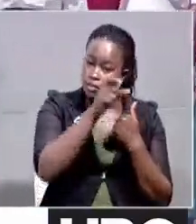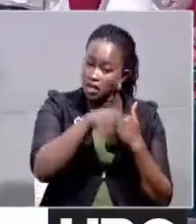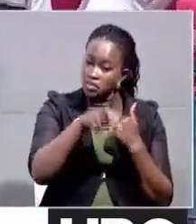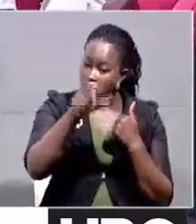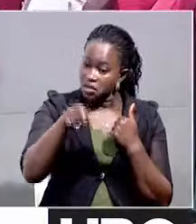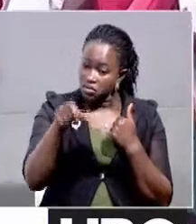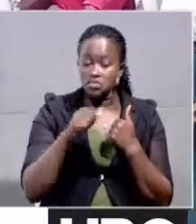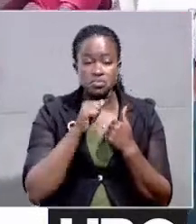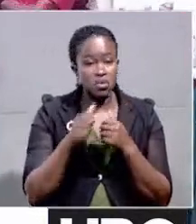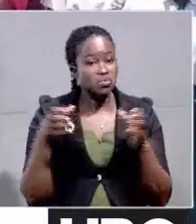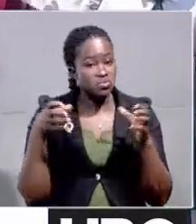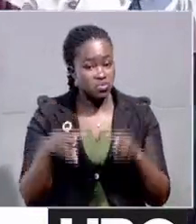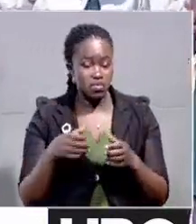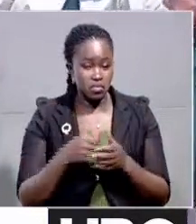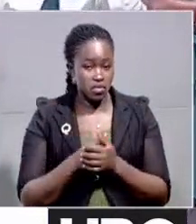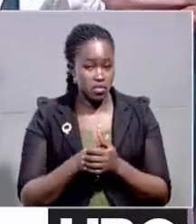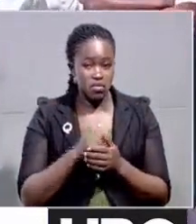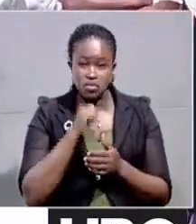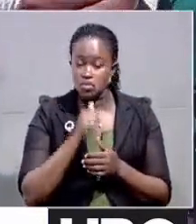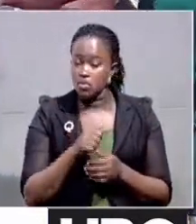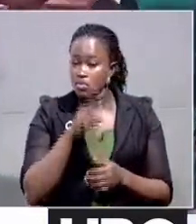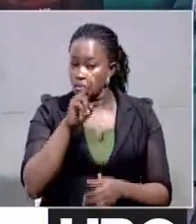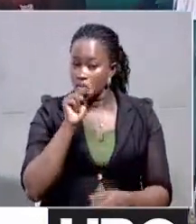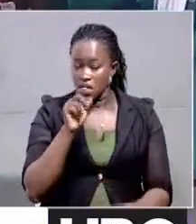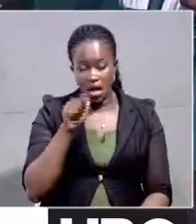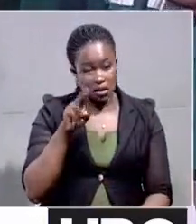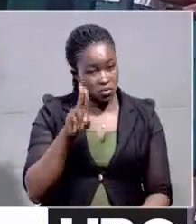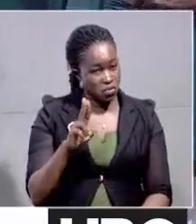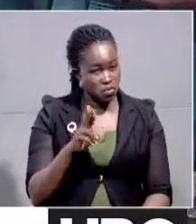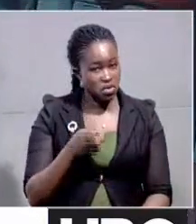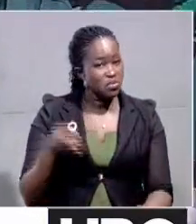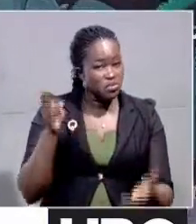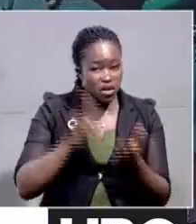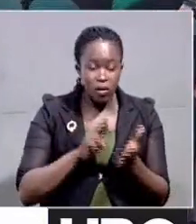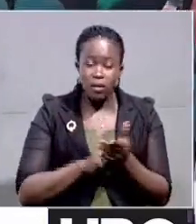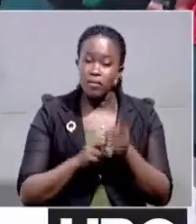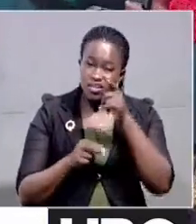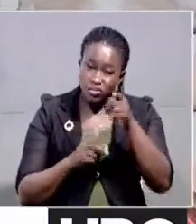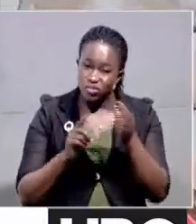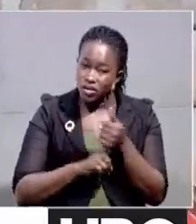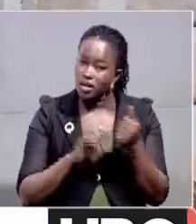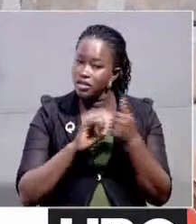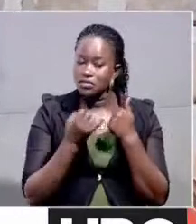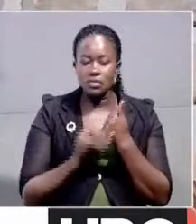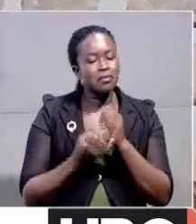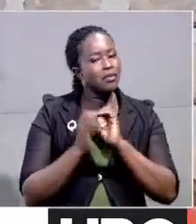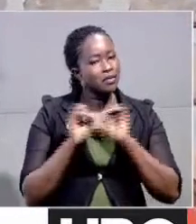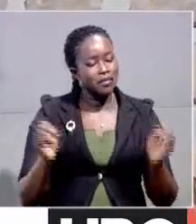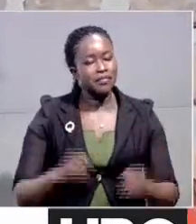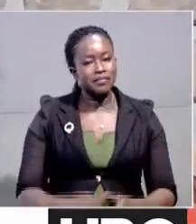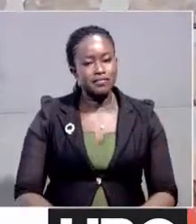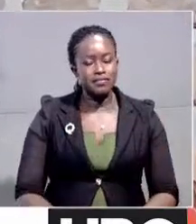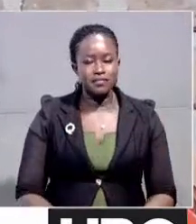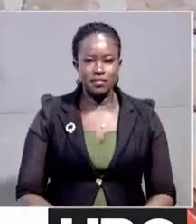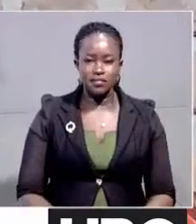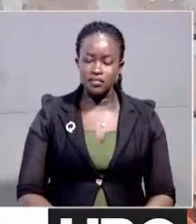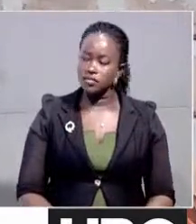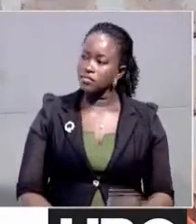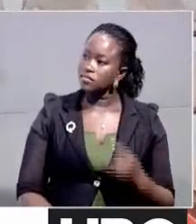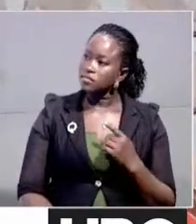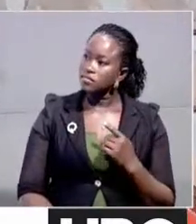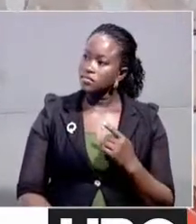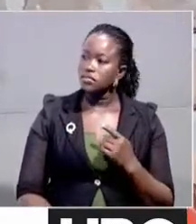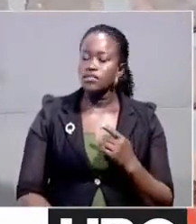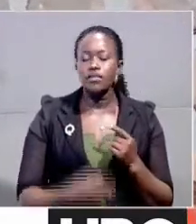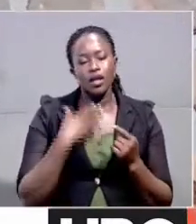and their umbrella body, UNATU, did not recommend them to get the jobs. Nainga njagala